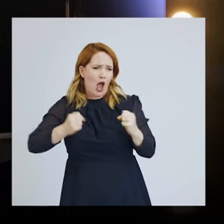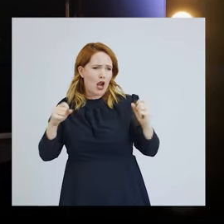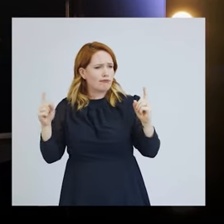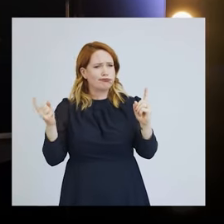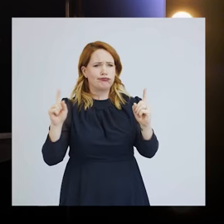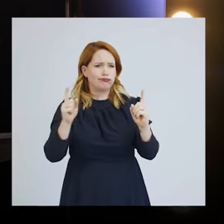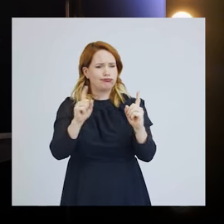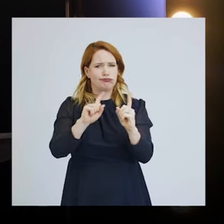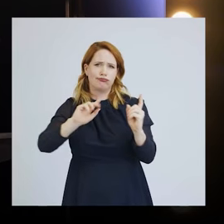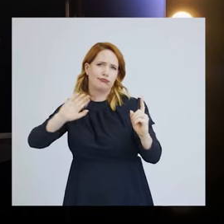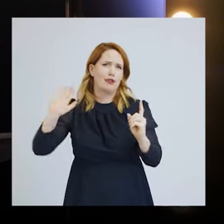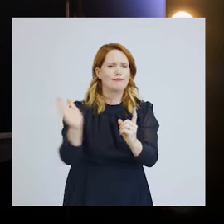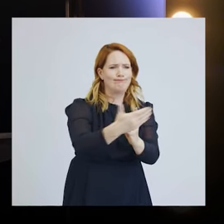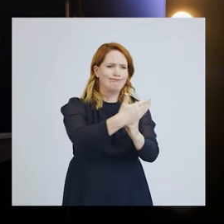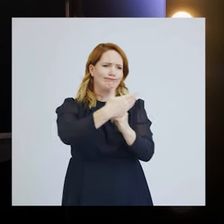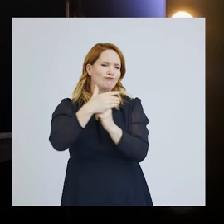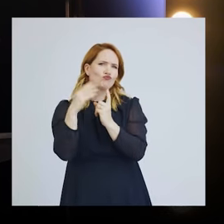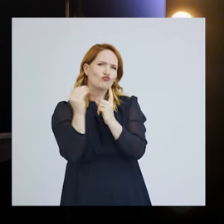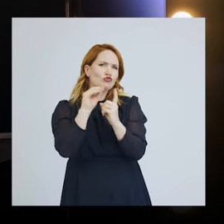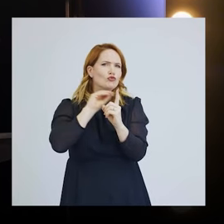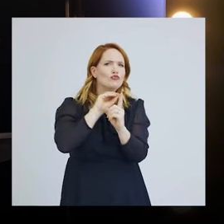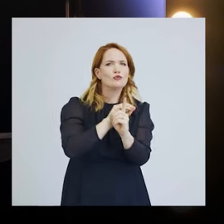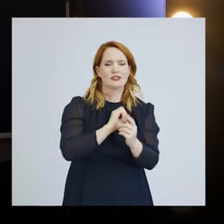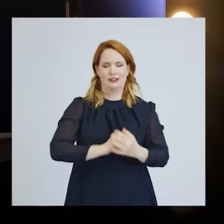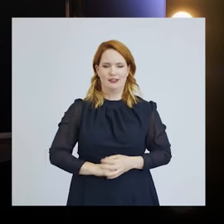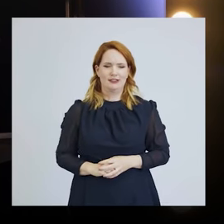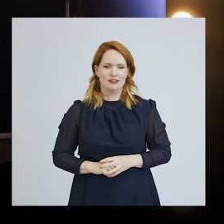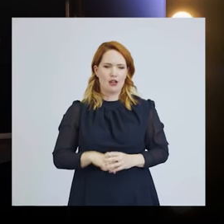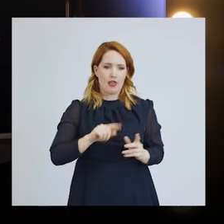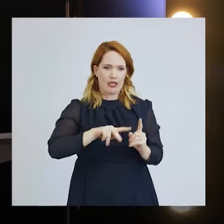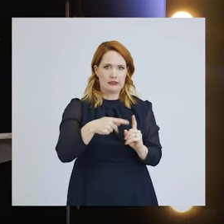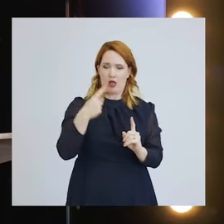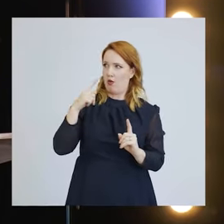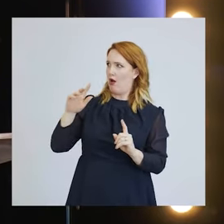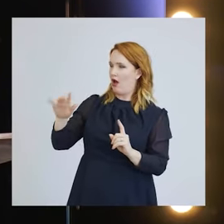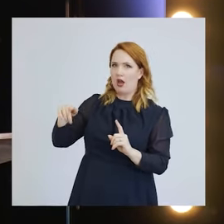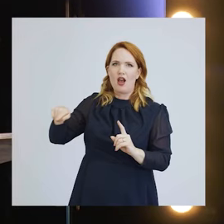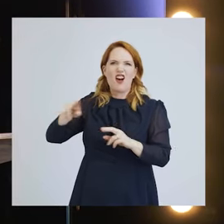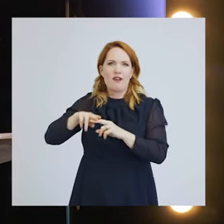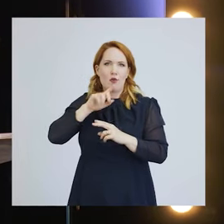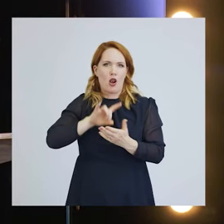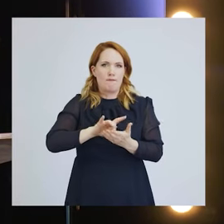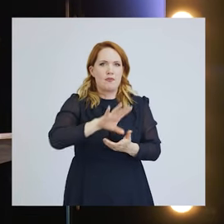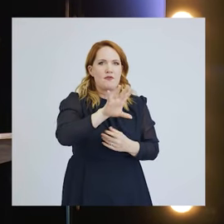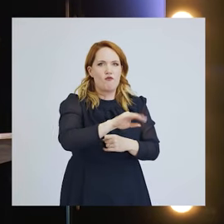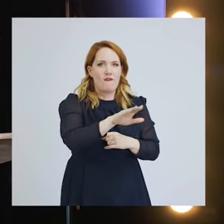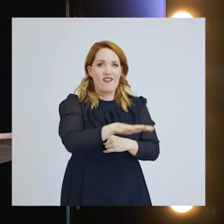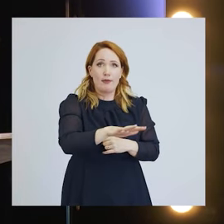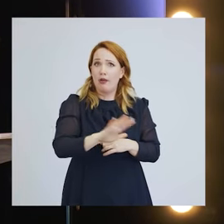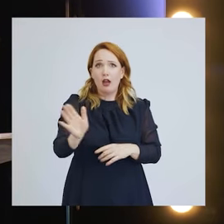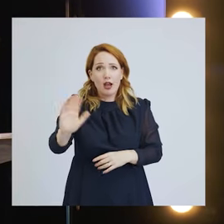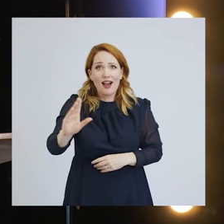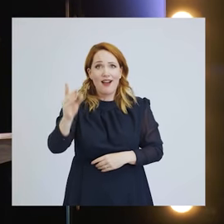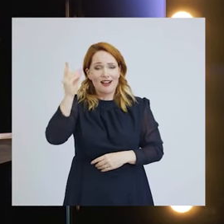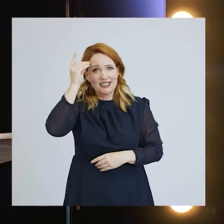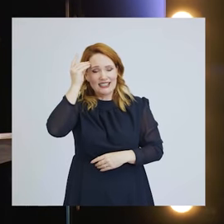for him. He ran to his son, threw his arms around him and kissed him." So the son just thought he was going to be